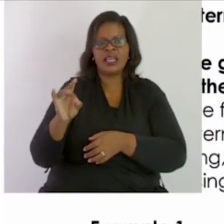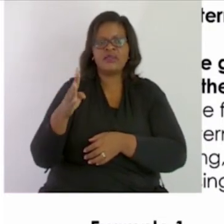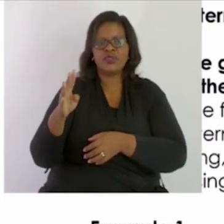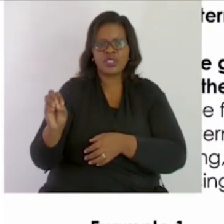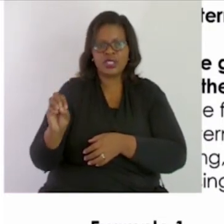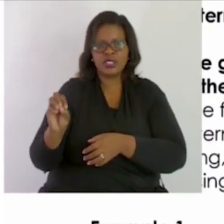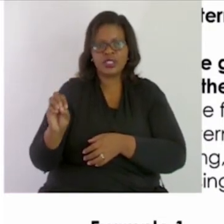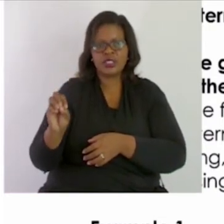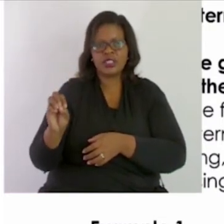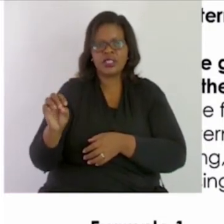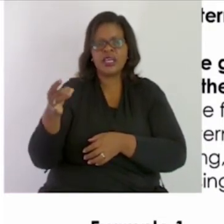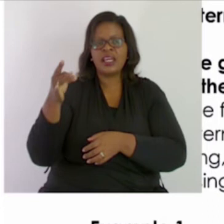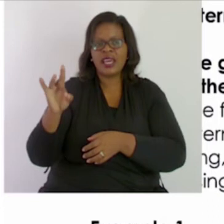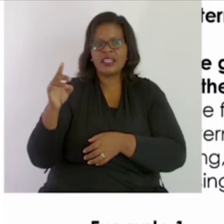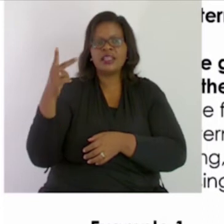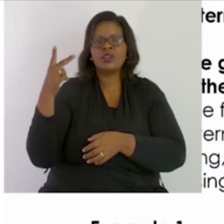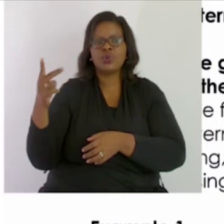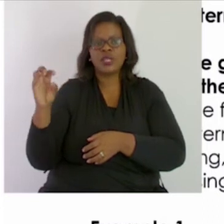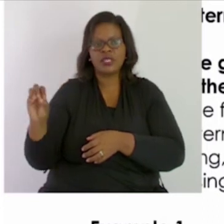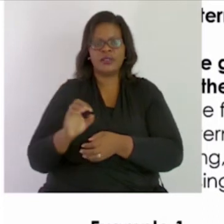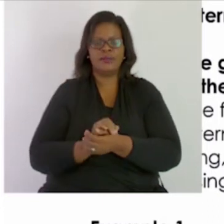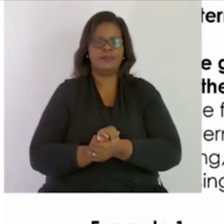840, and 820.